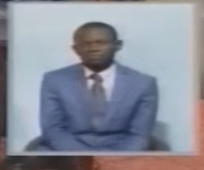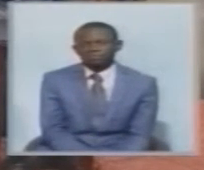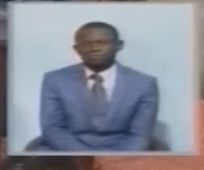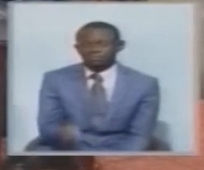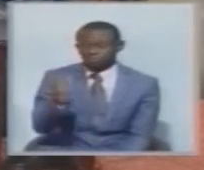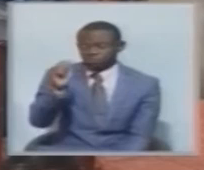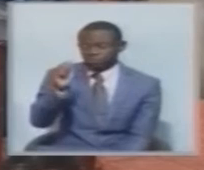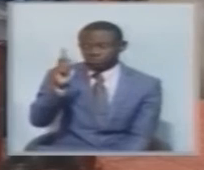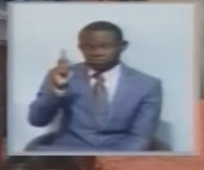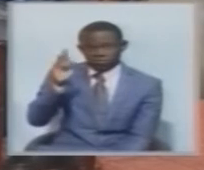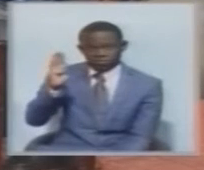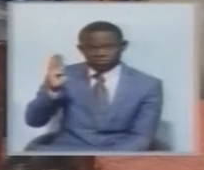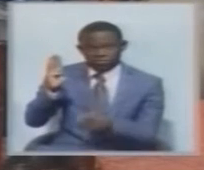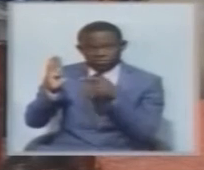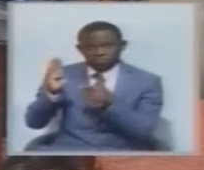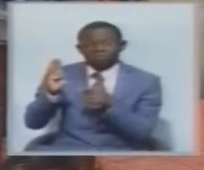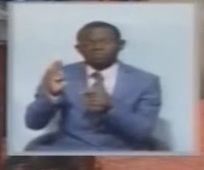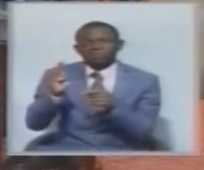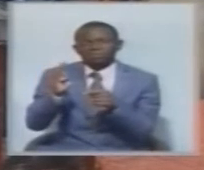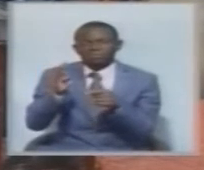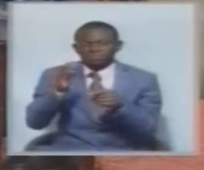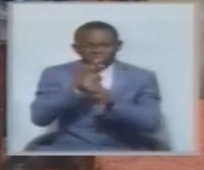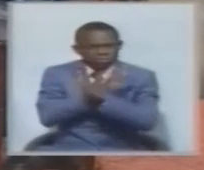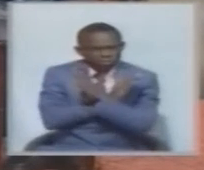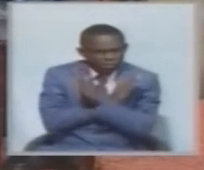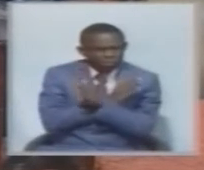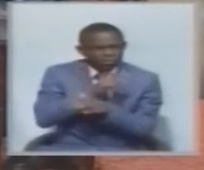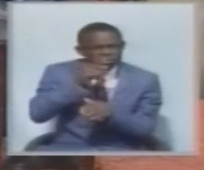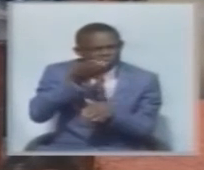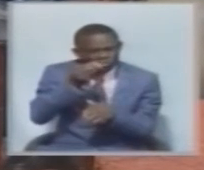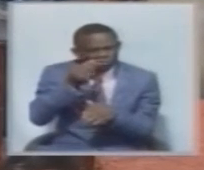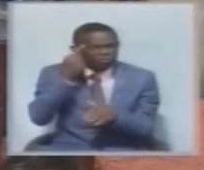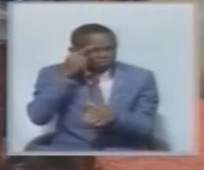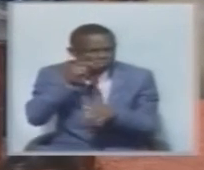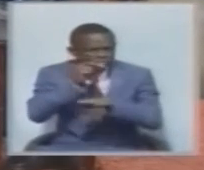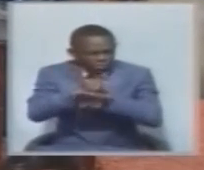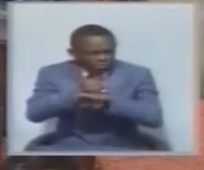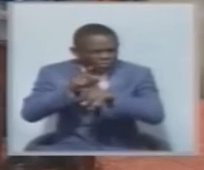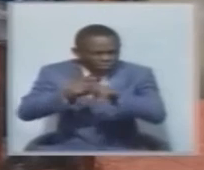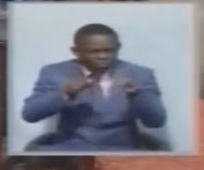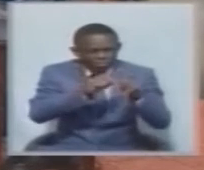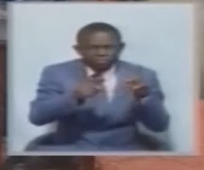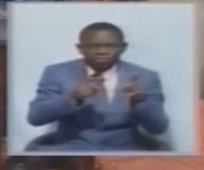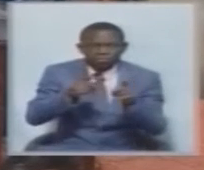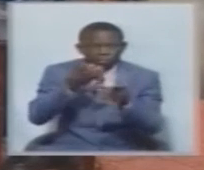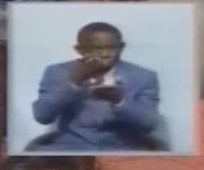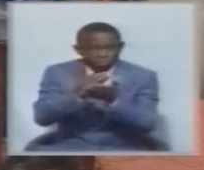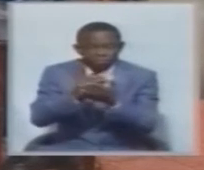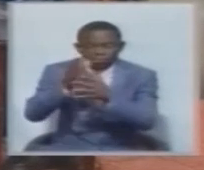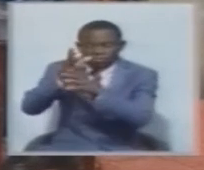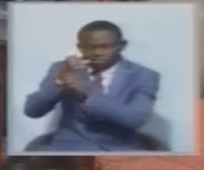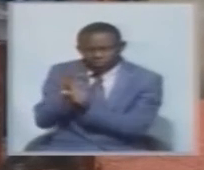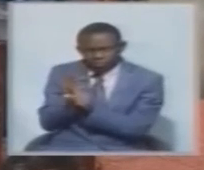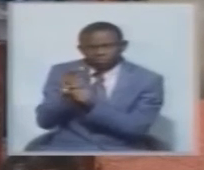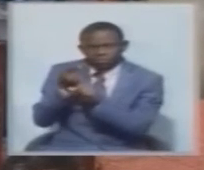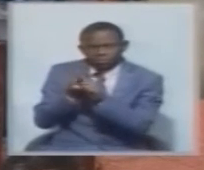only the only source of financing that we're getting, but also from other financiers. But if you look